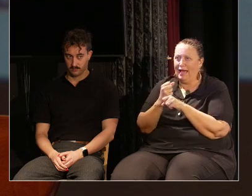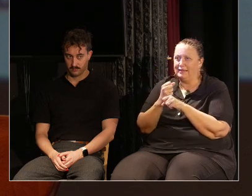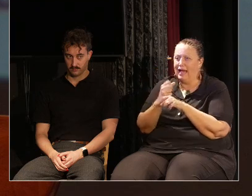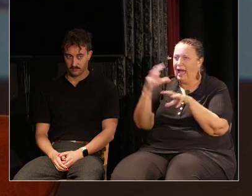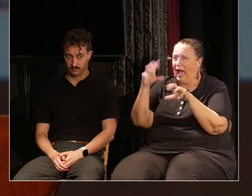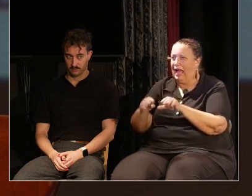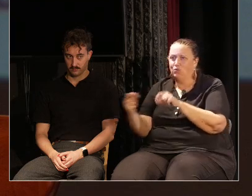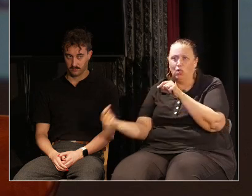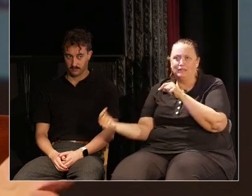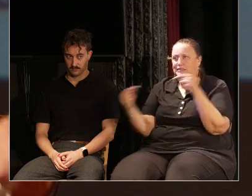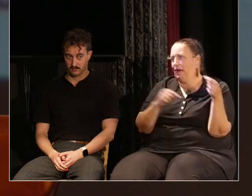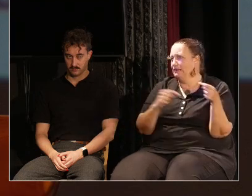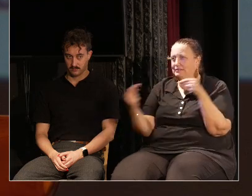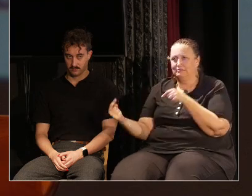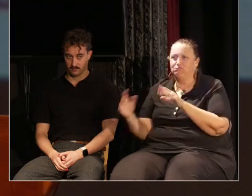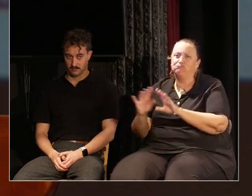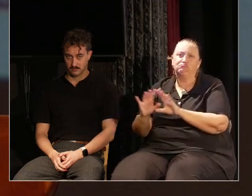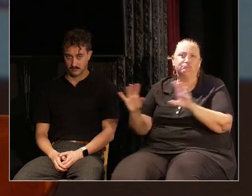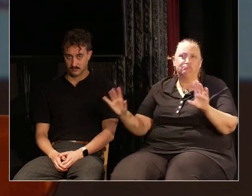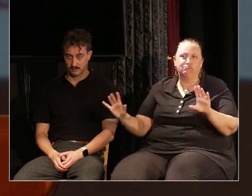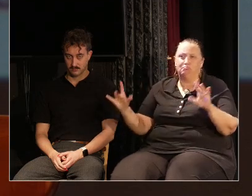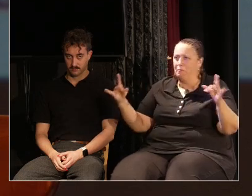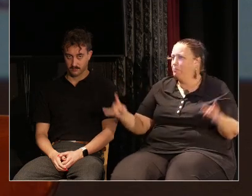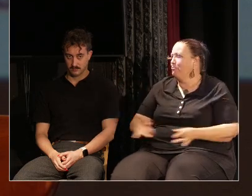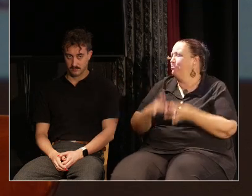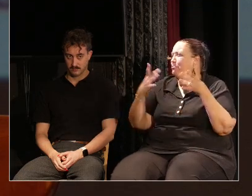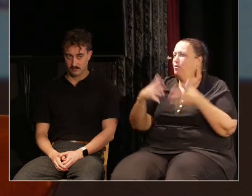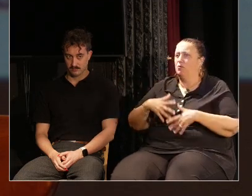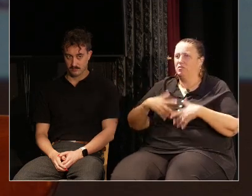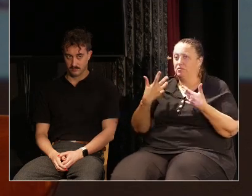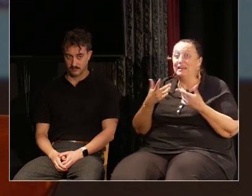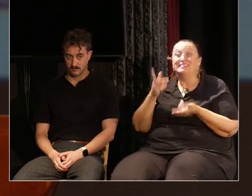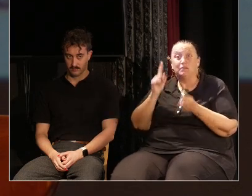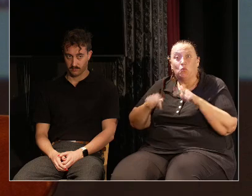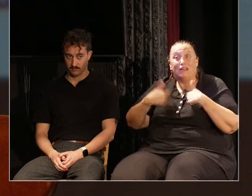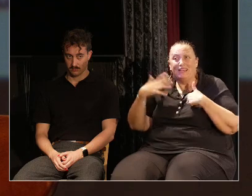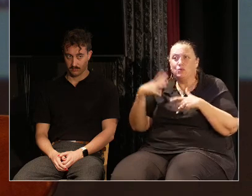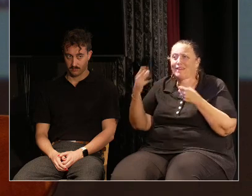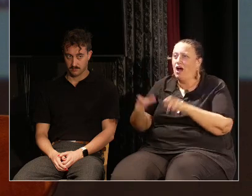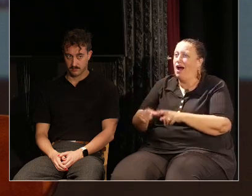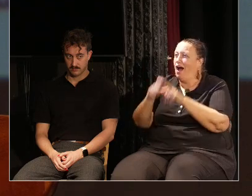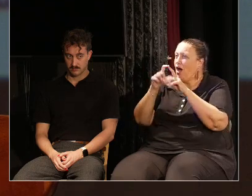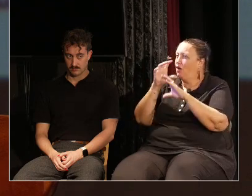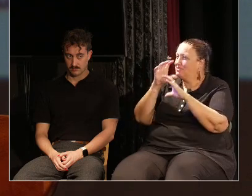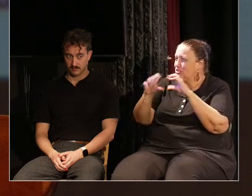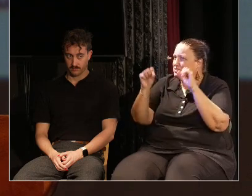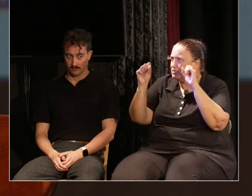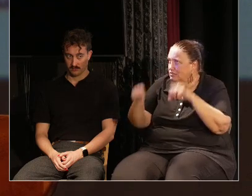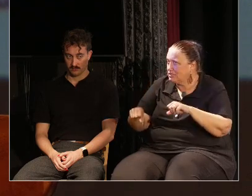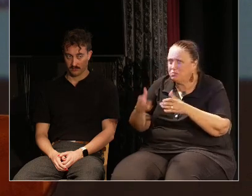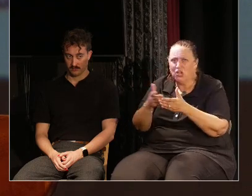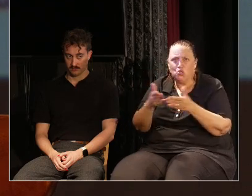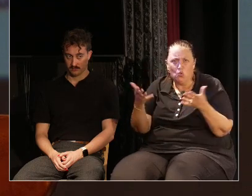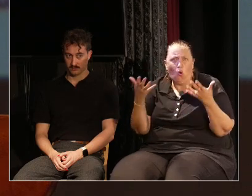hateful debate. And, you know, I take the point that sometimes we need to have hard conversations and hard debates, but people in this room